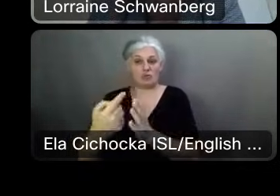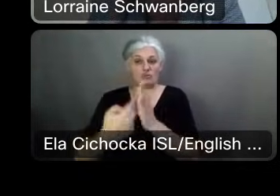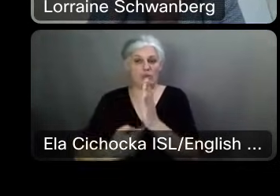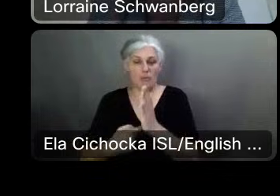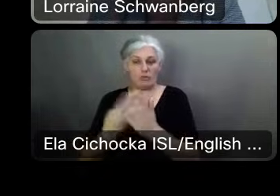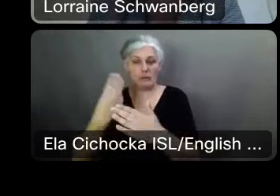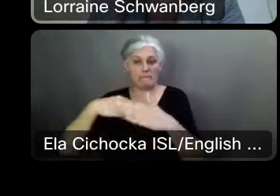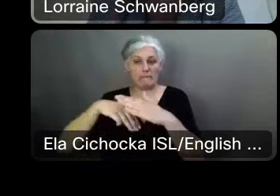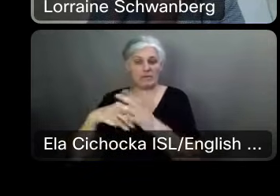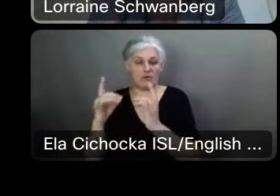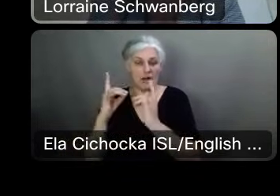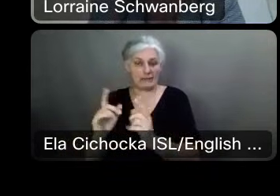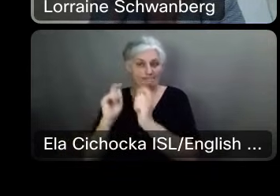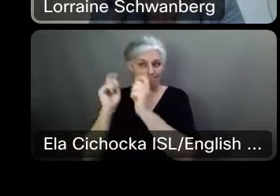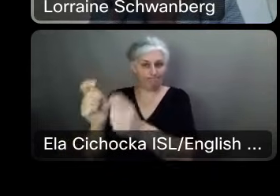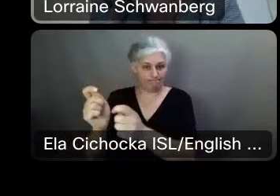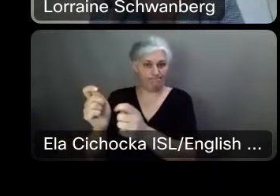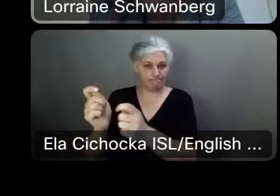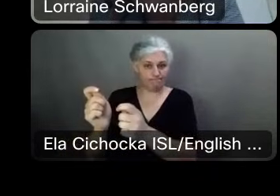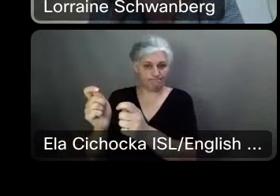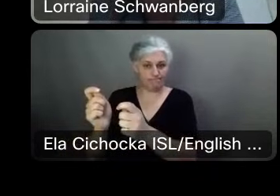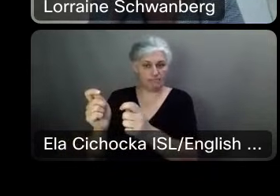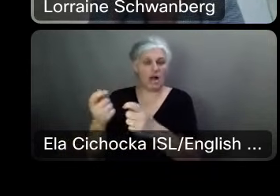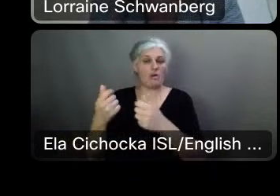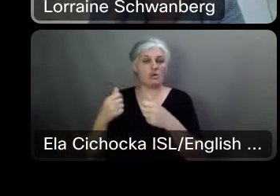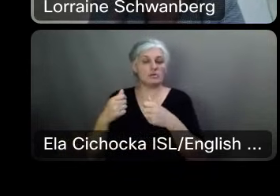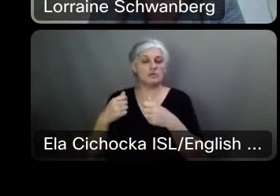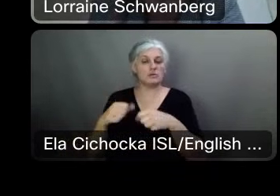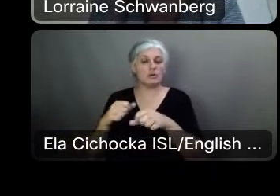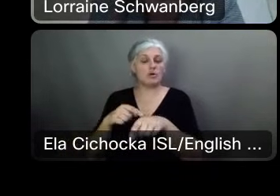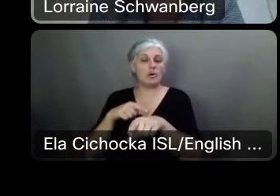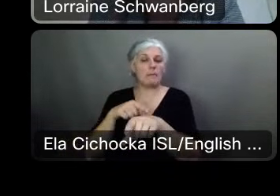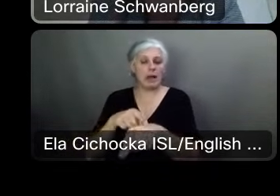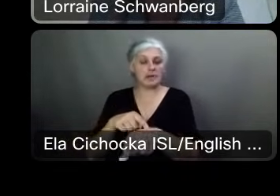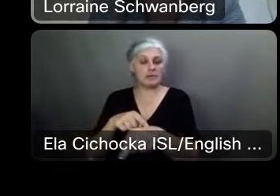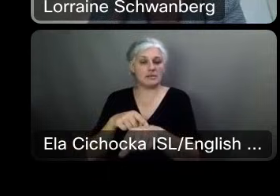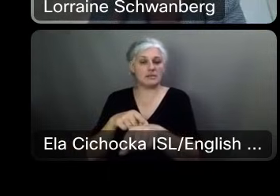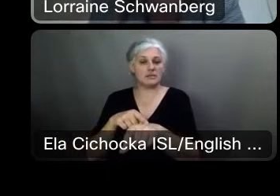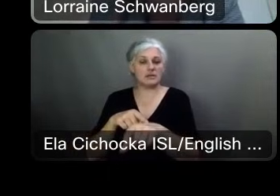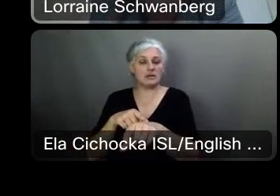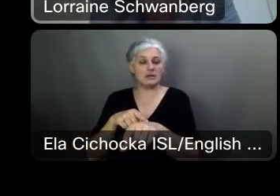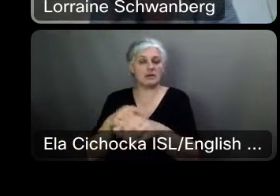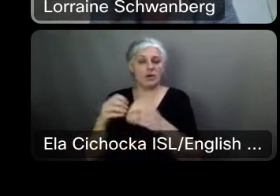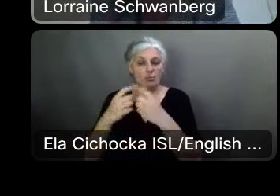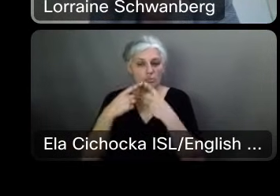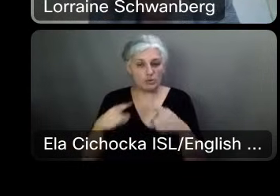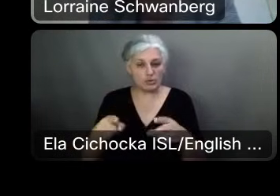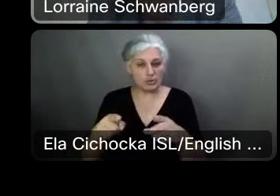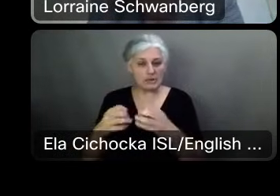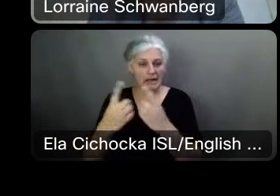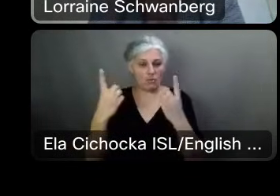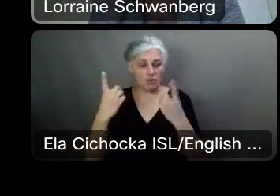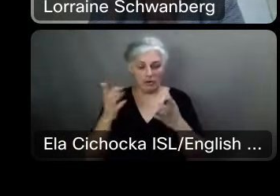Minister for Health on our kind of compliance and open disclosure, looking at our training compliance, please everybody do your